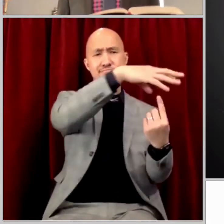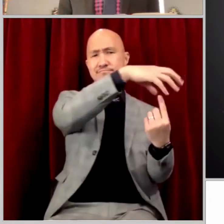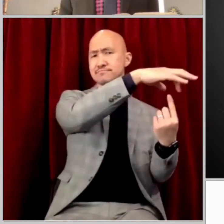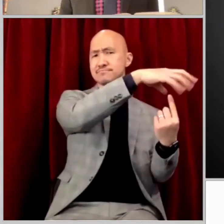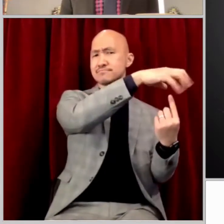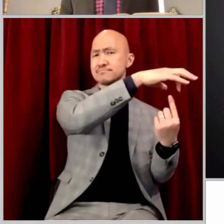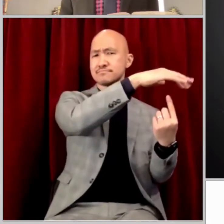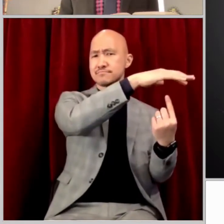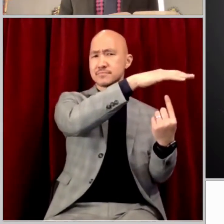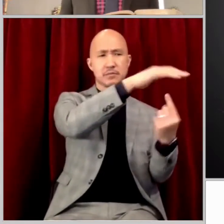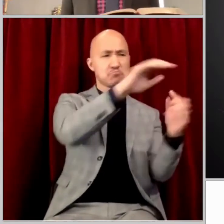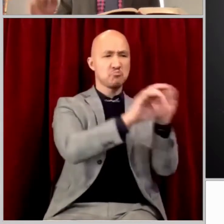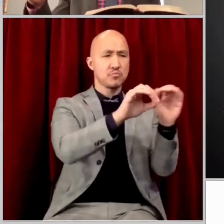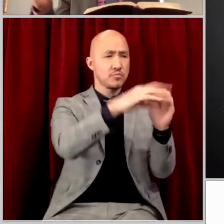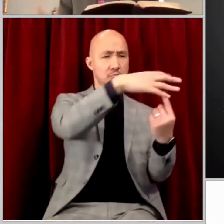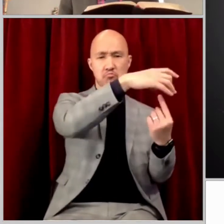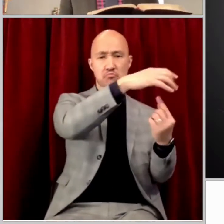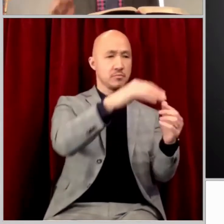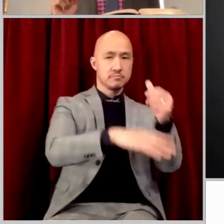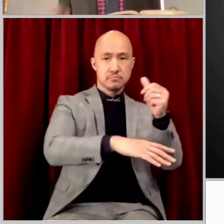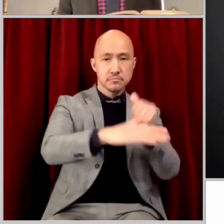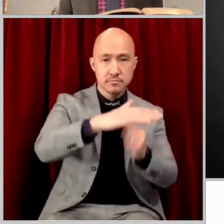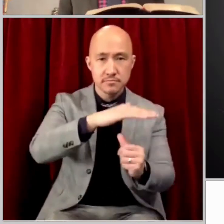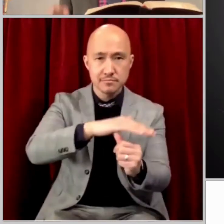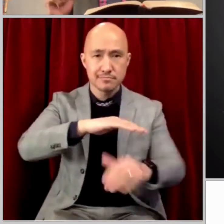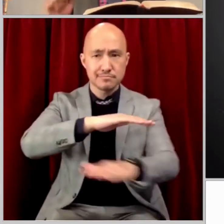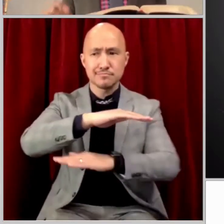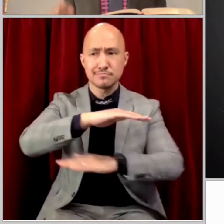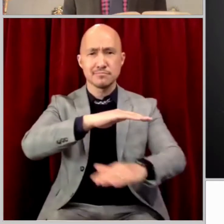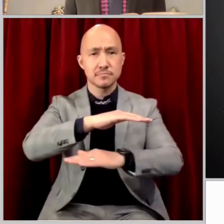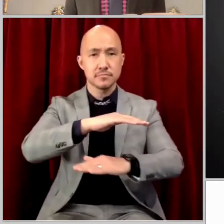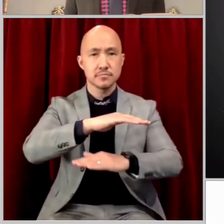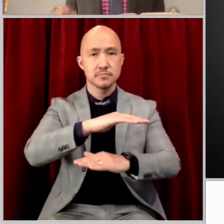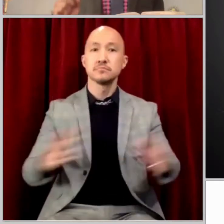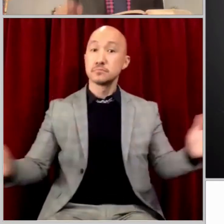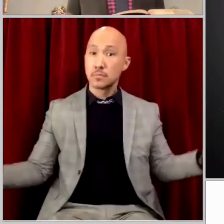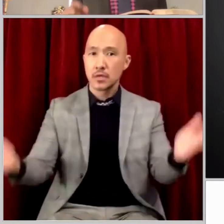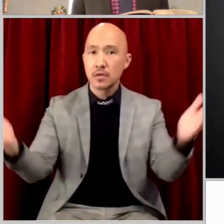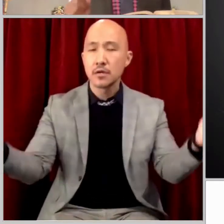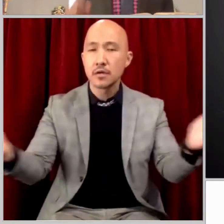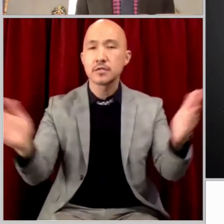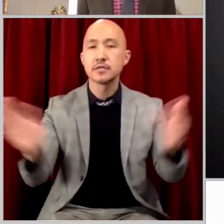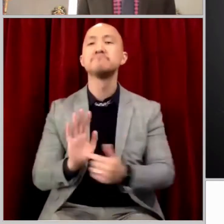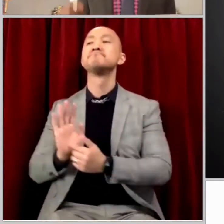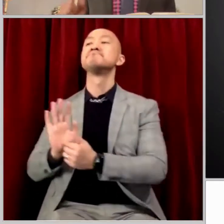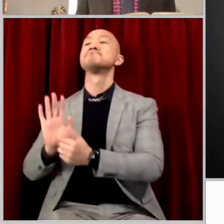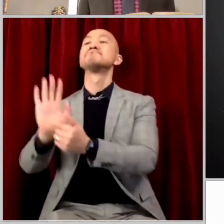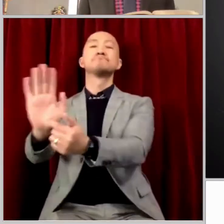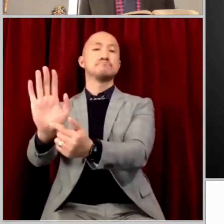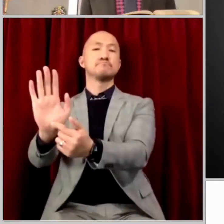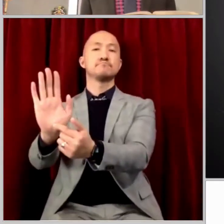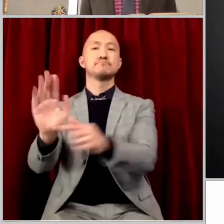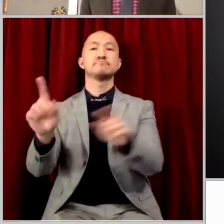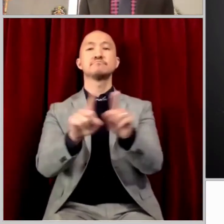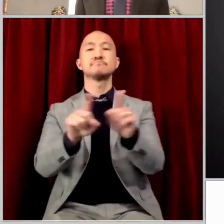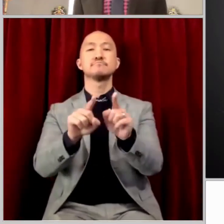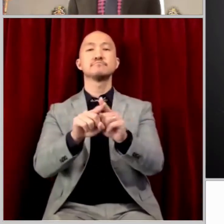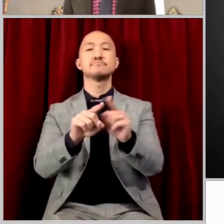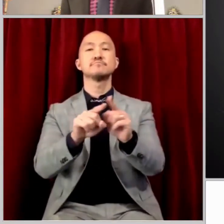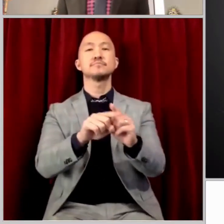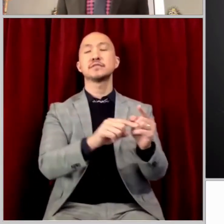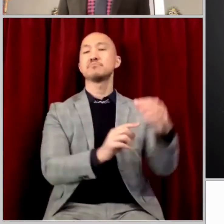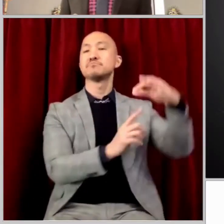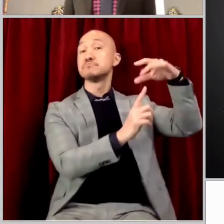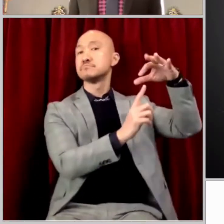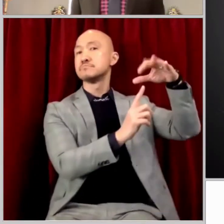who are in the house. Let your light so shine before men that they may see your good works and